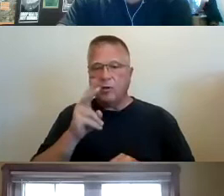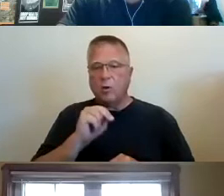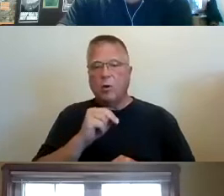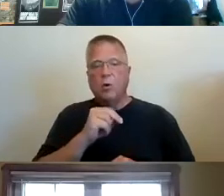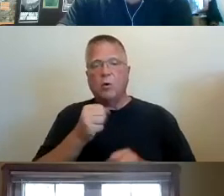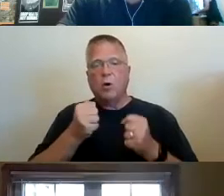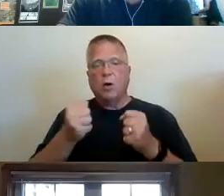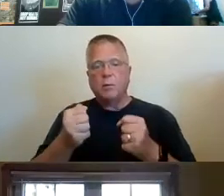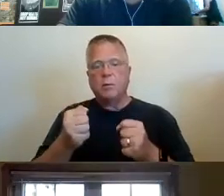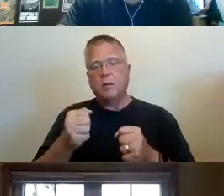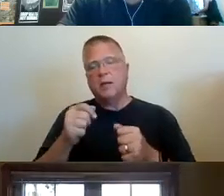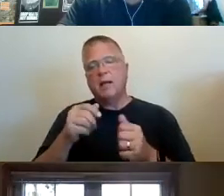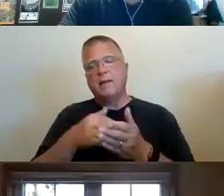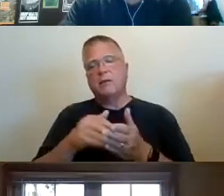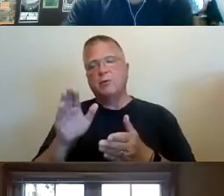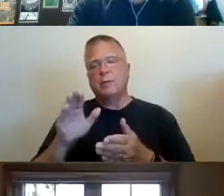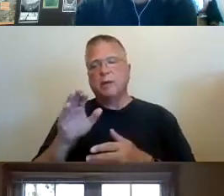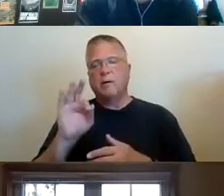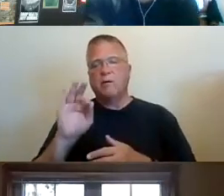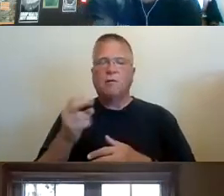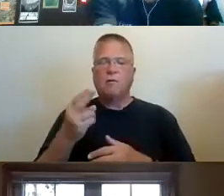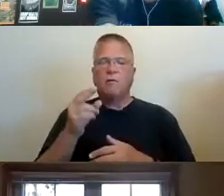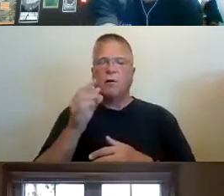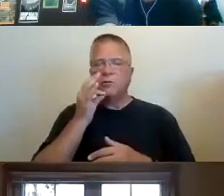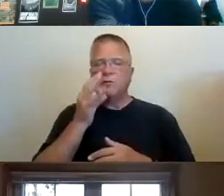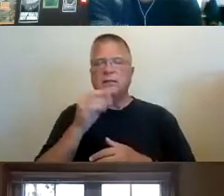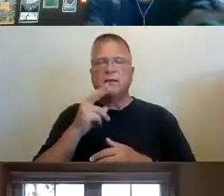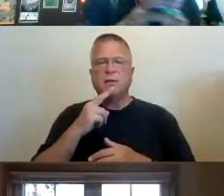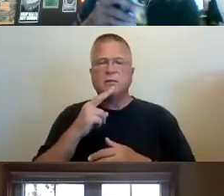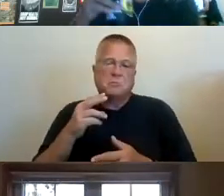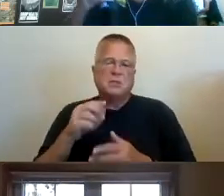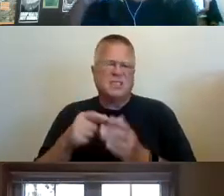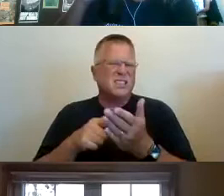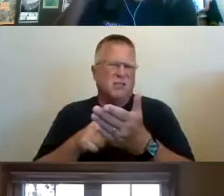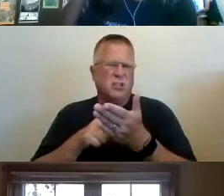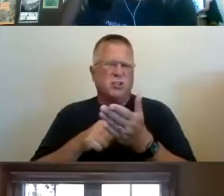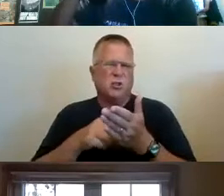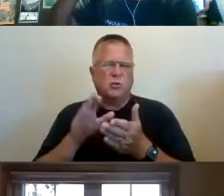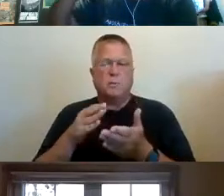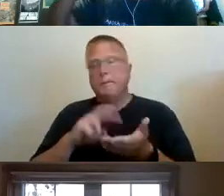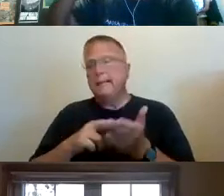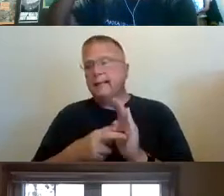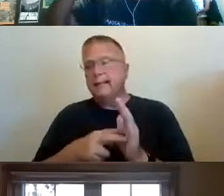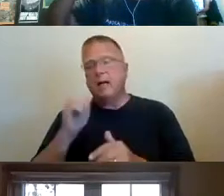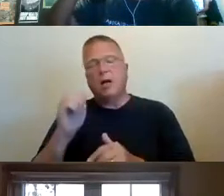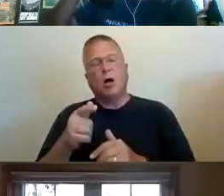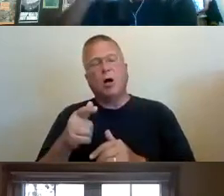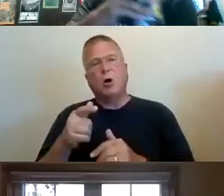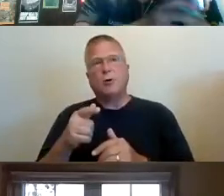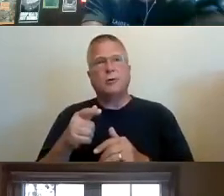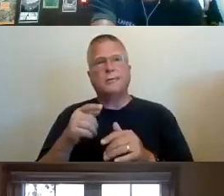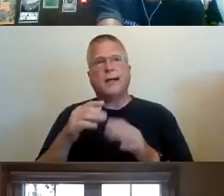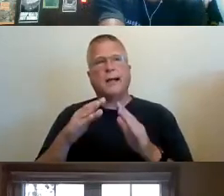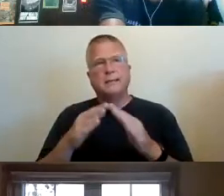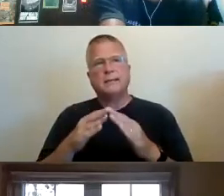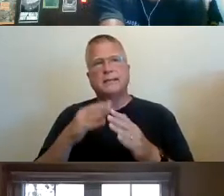know, fresh fruits and vegetables is just sort of an indicator trip. It might be, you know, that all households can access quality education or